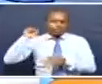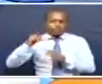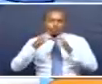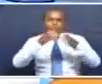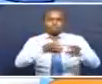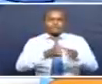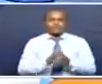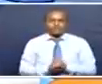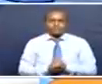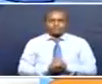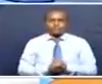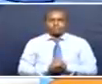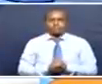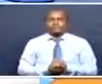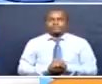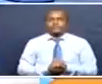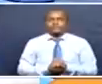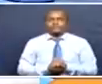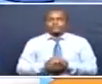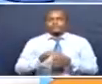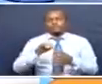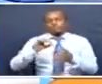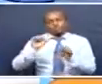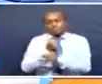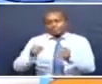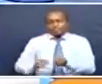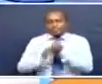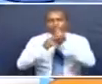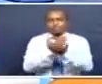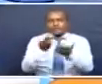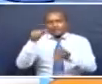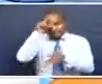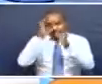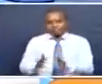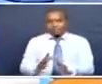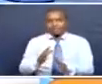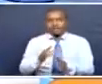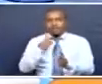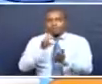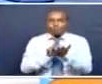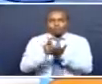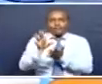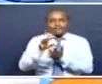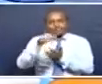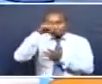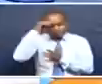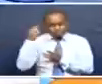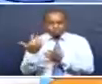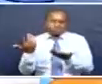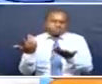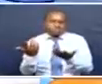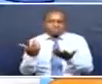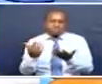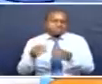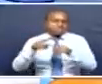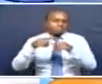in this particular case. Right. So I cannot support any governor who fires people depending on what side of the divide they were in during the election.